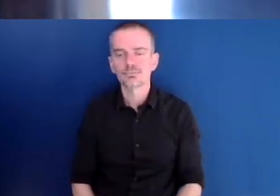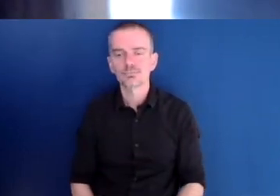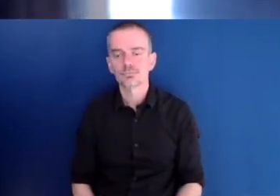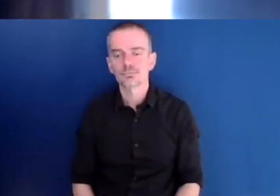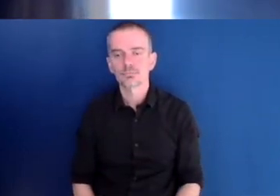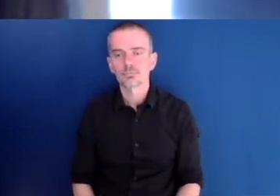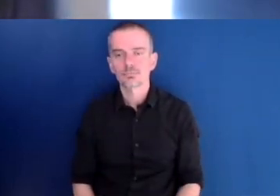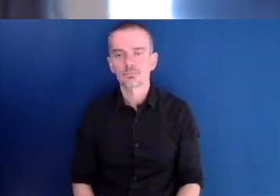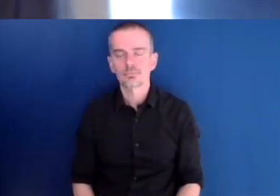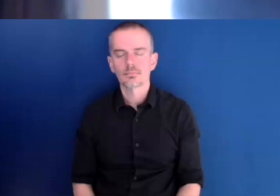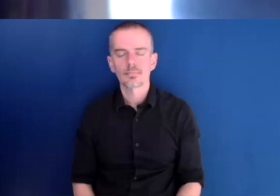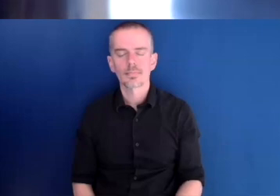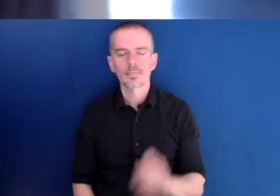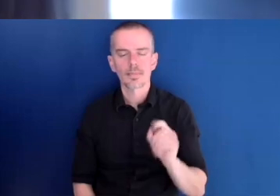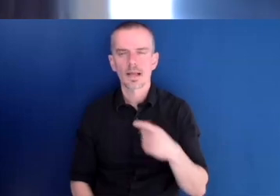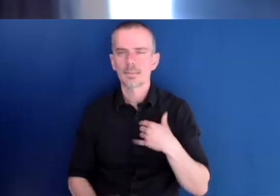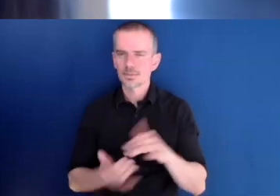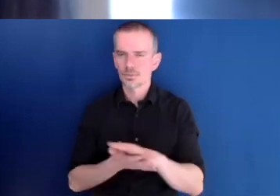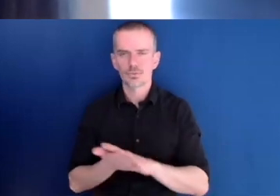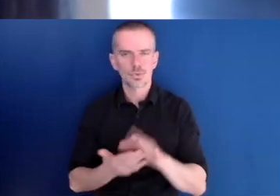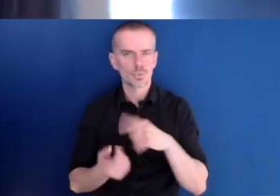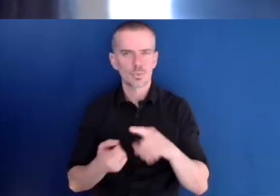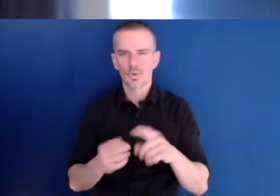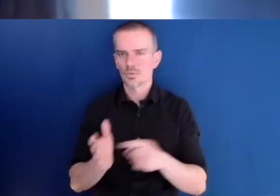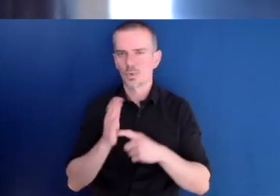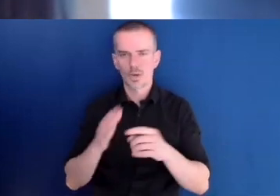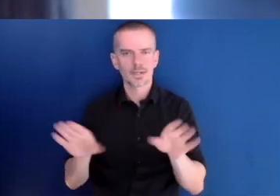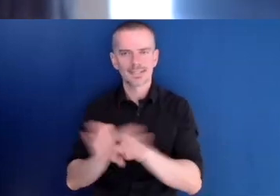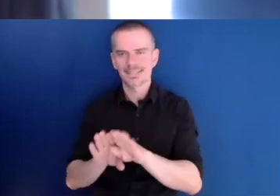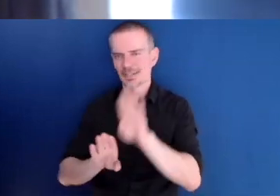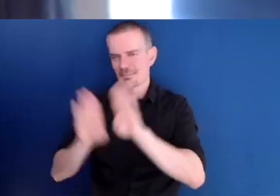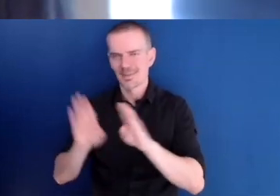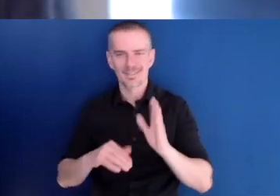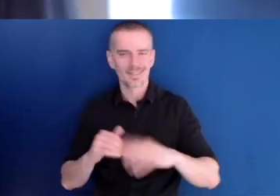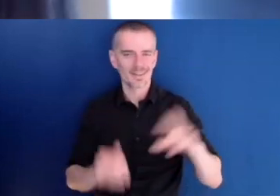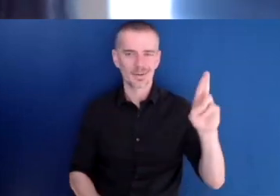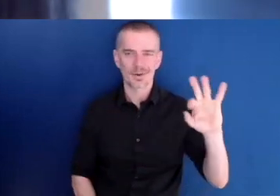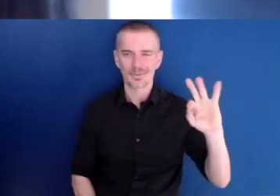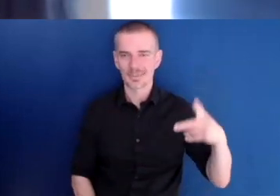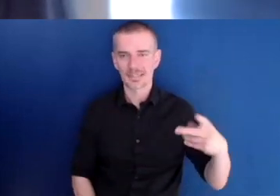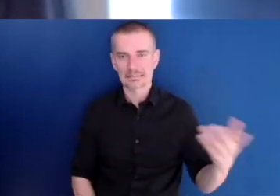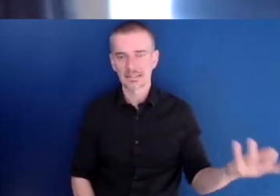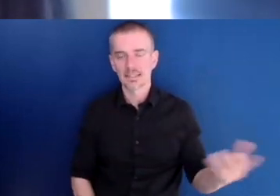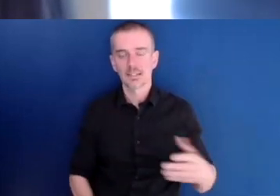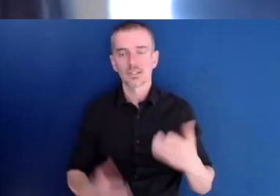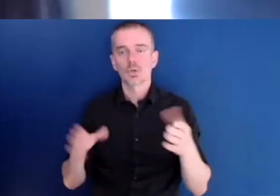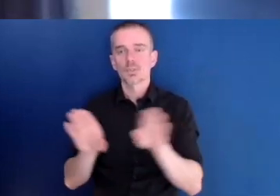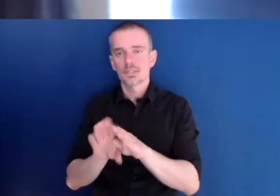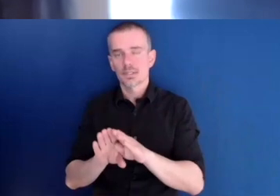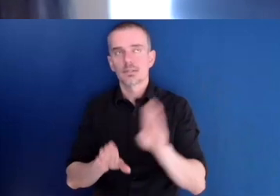I'm still confused by when you are required to do a sealed bid versus an RFP. So sealed